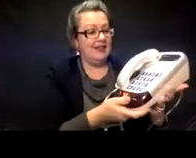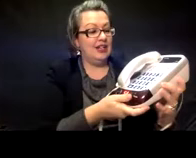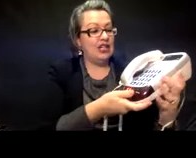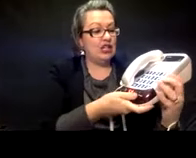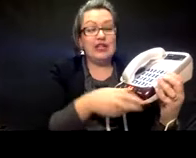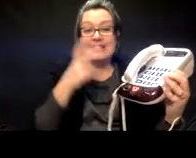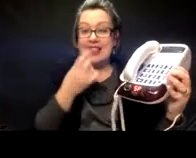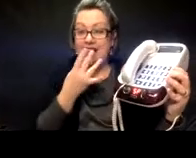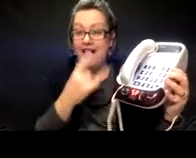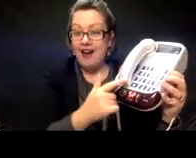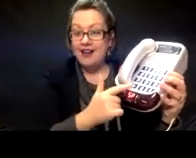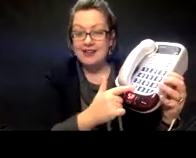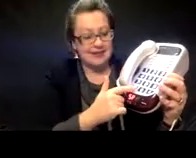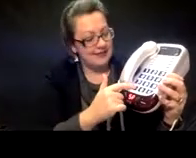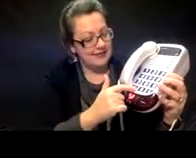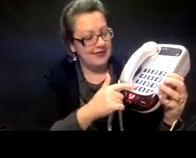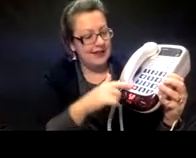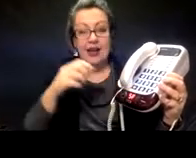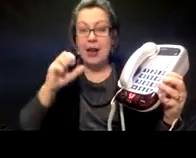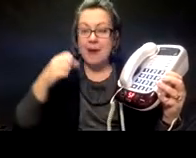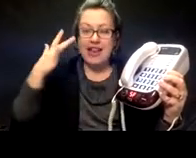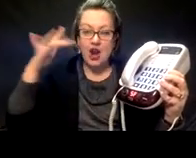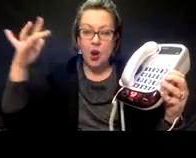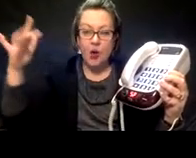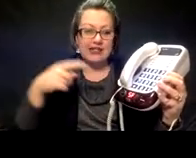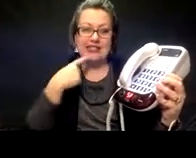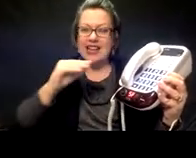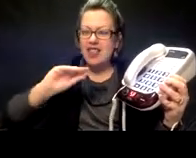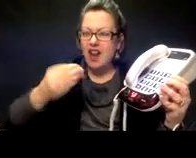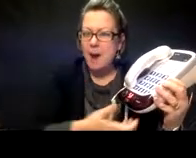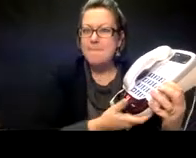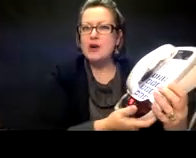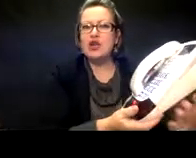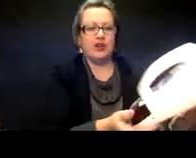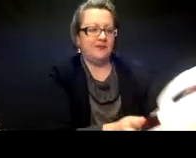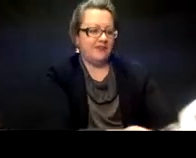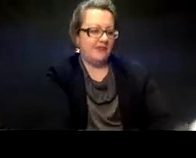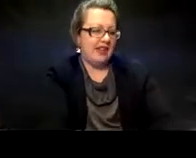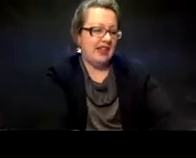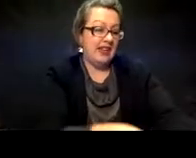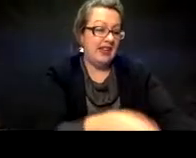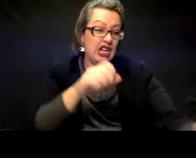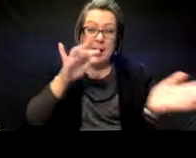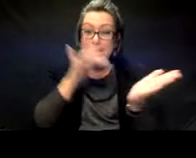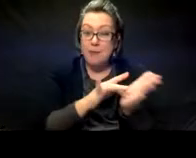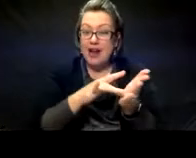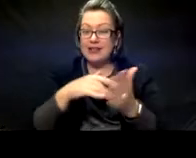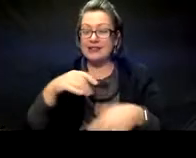It's pretty big. So you see the light, it makes a noise and it says the